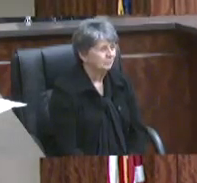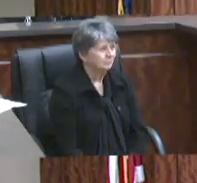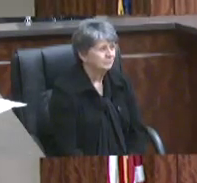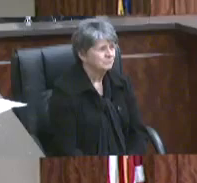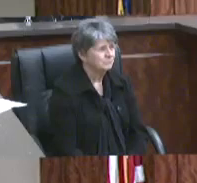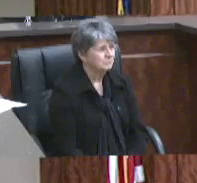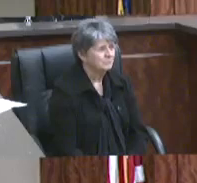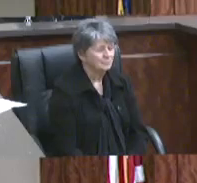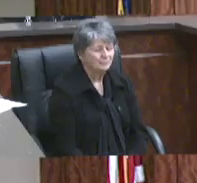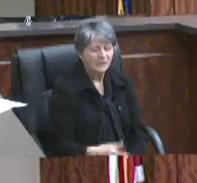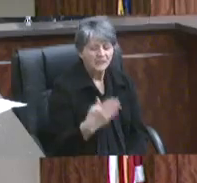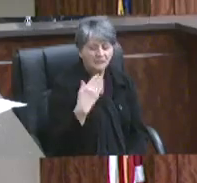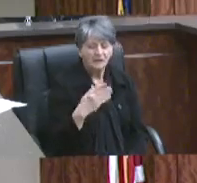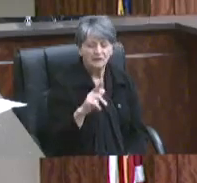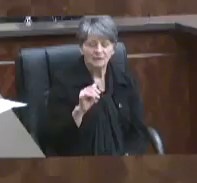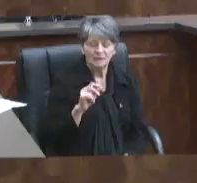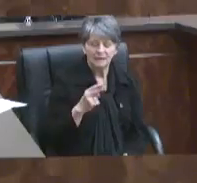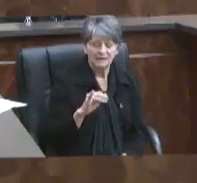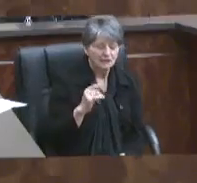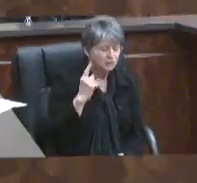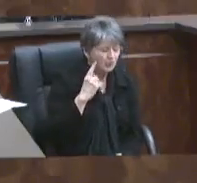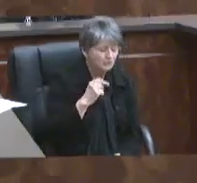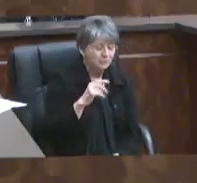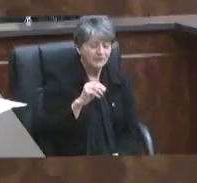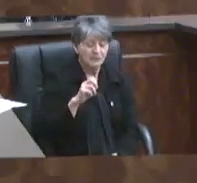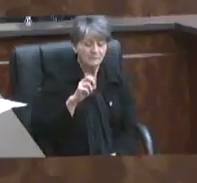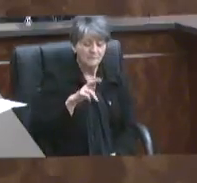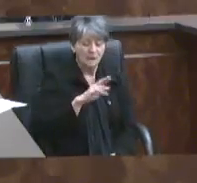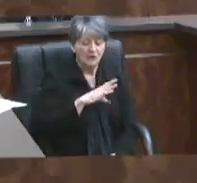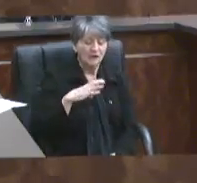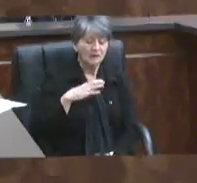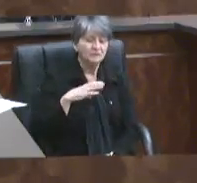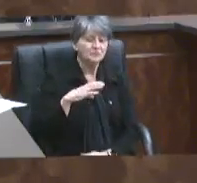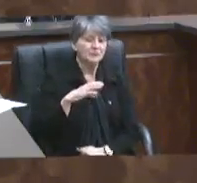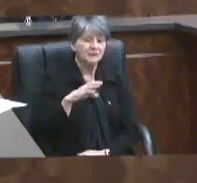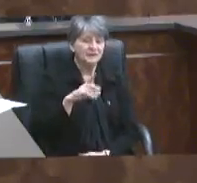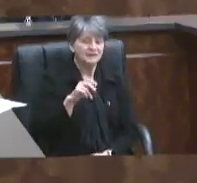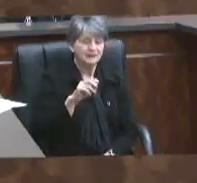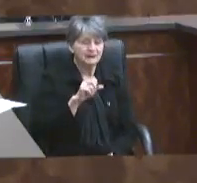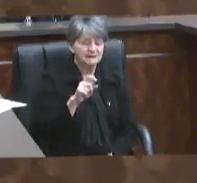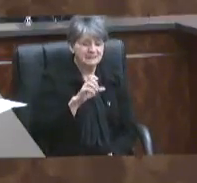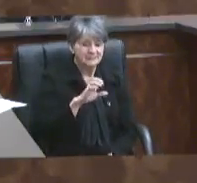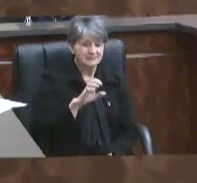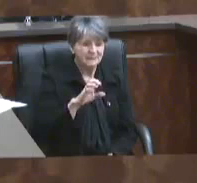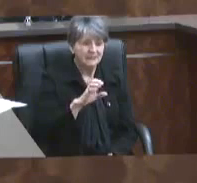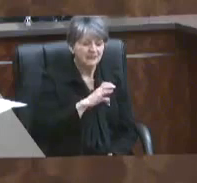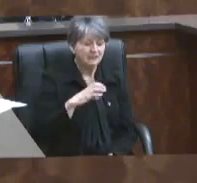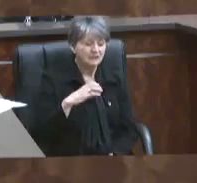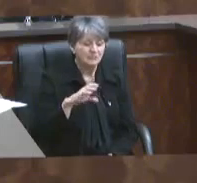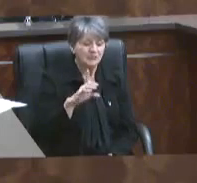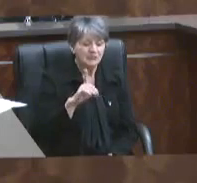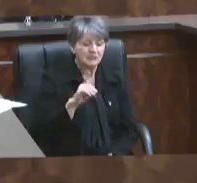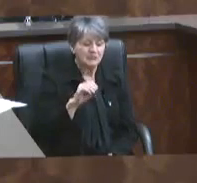Thank you, Leah. And as you've heard from the mayor, Councilman Les, Councilman DeWalt, we're all very